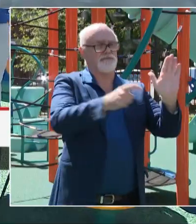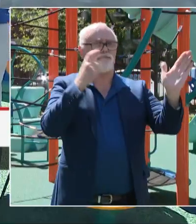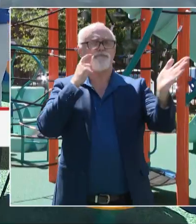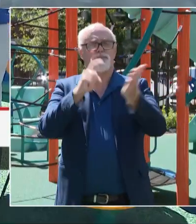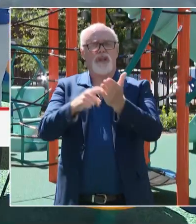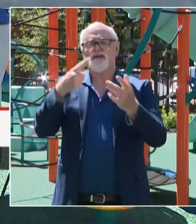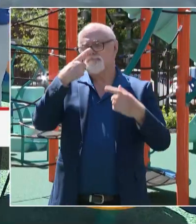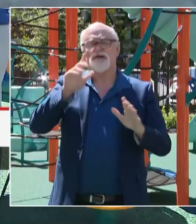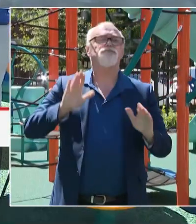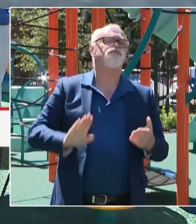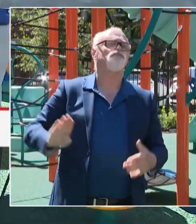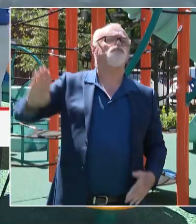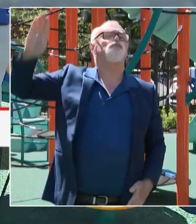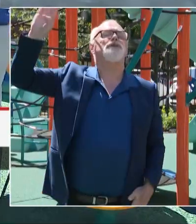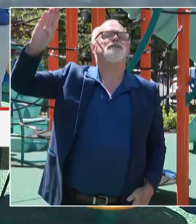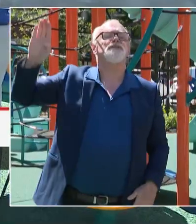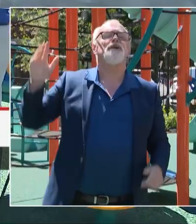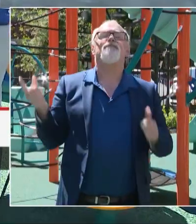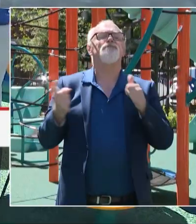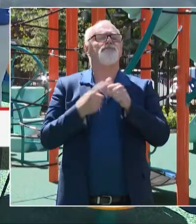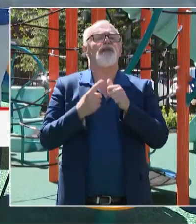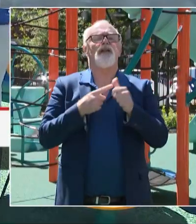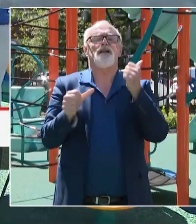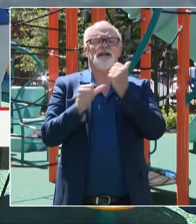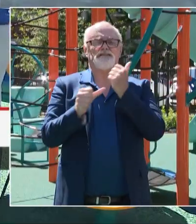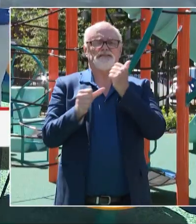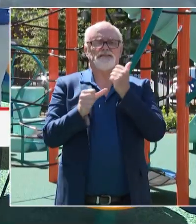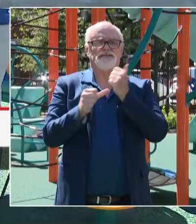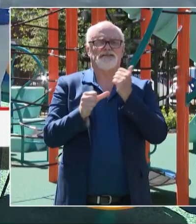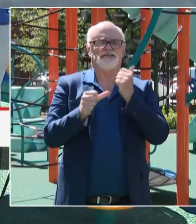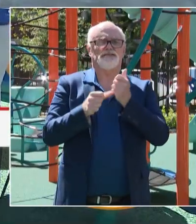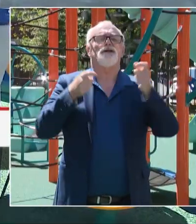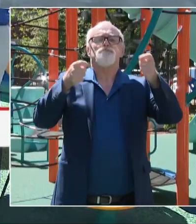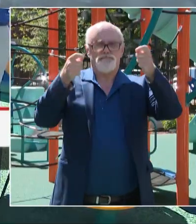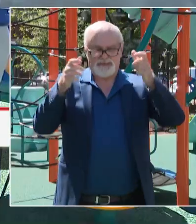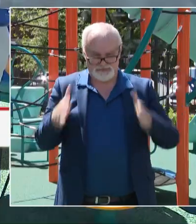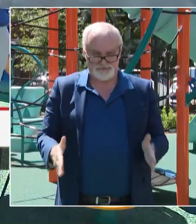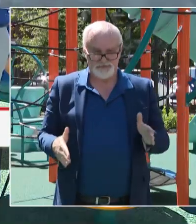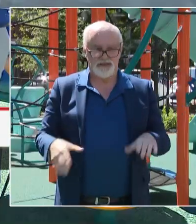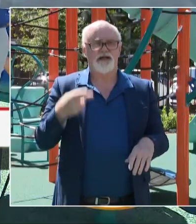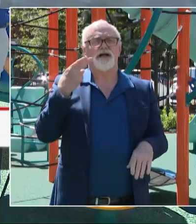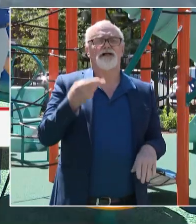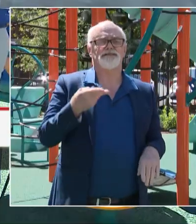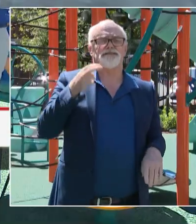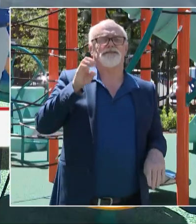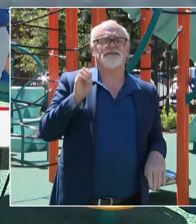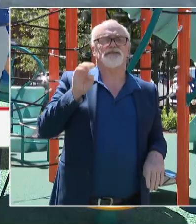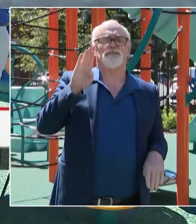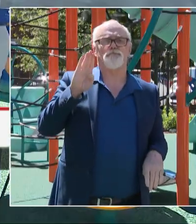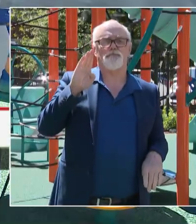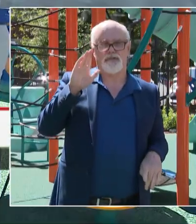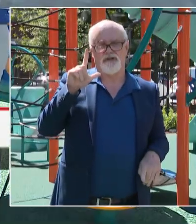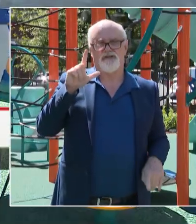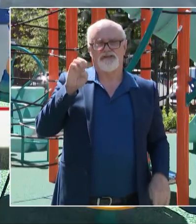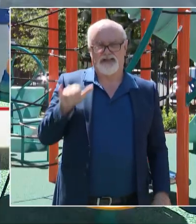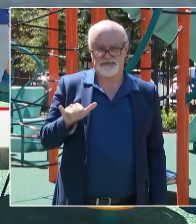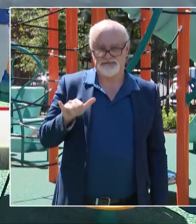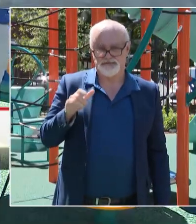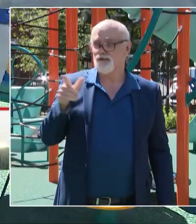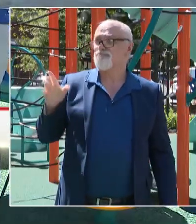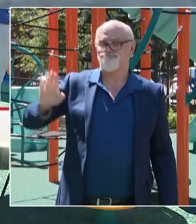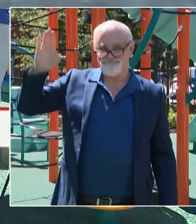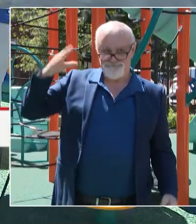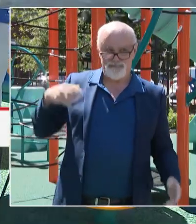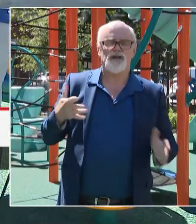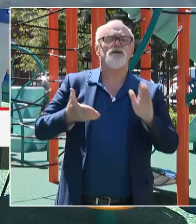recognized. Our first DGS Deputy Director of Capital Constructions, Osei Headley. Our Operations Manager, Gina